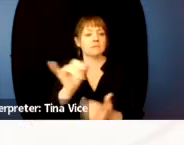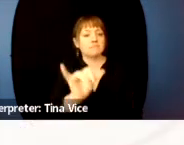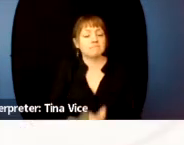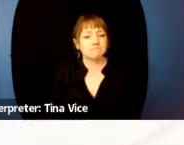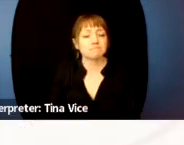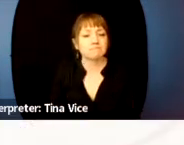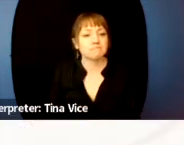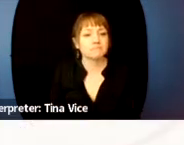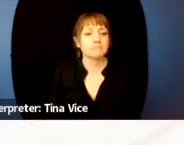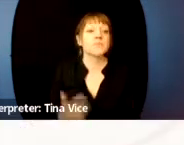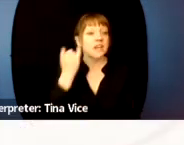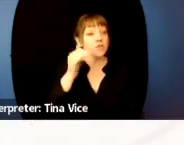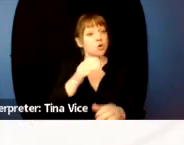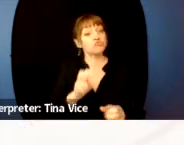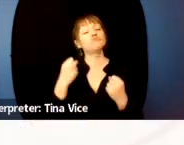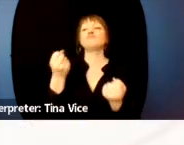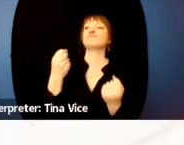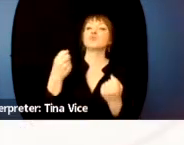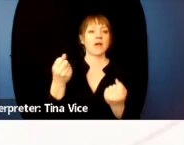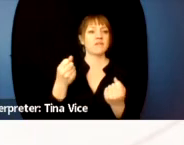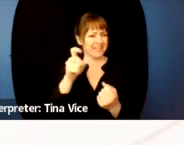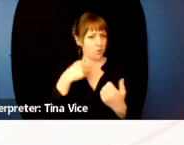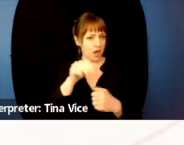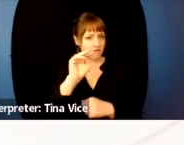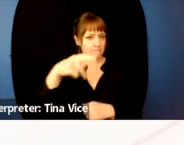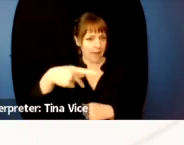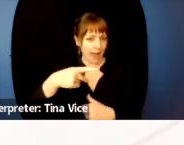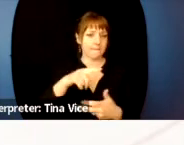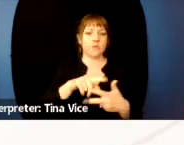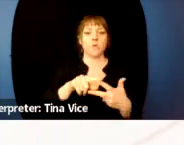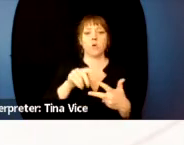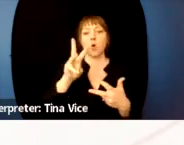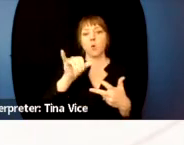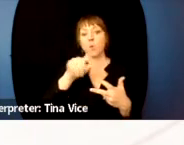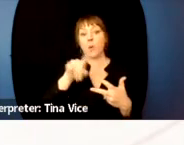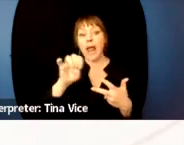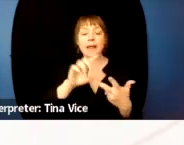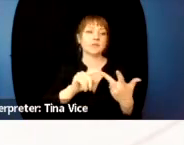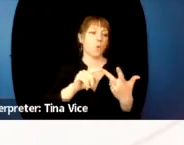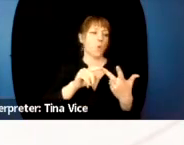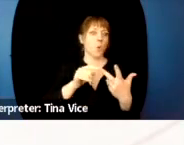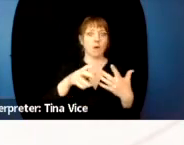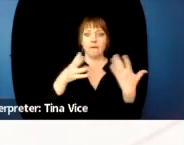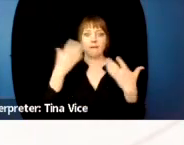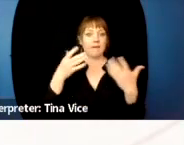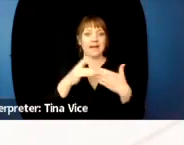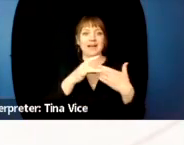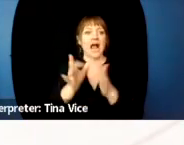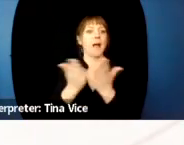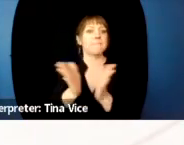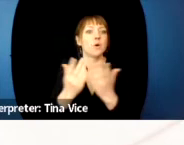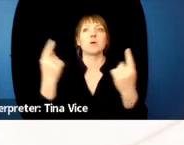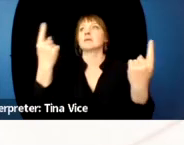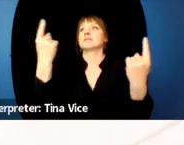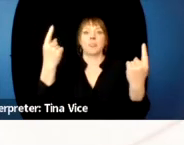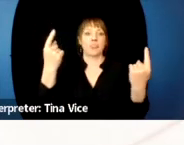If we're going on a road trip, we have to have a map or Waze or guidebooks or some sort of idea of what's happening. I'm not going to fly